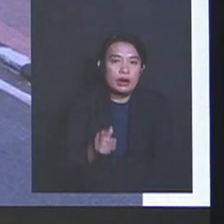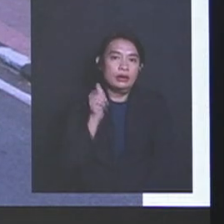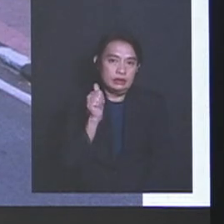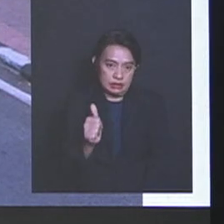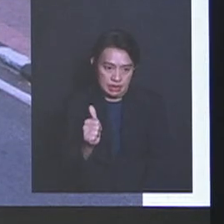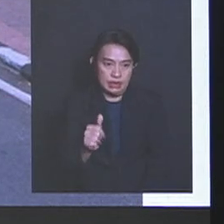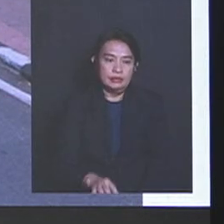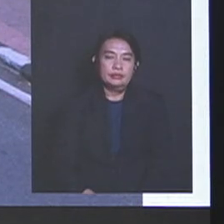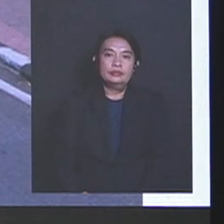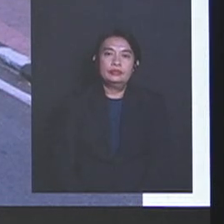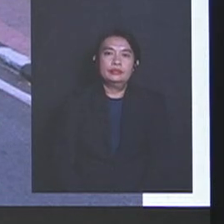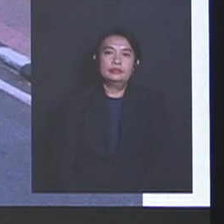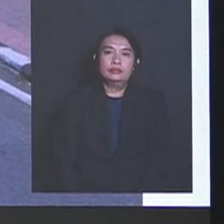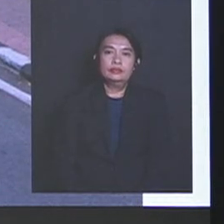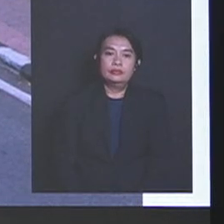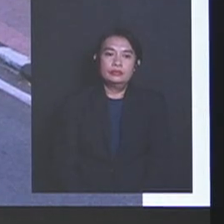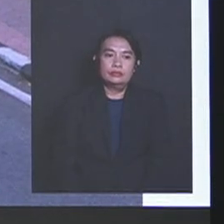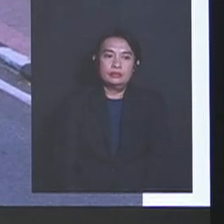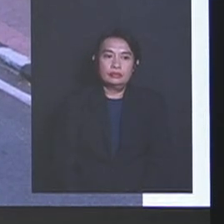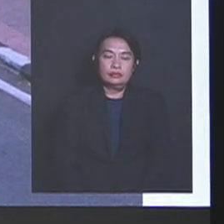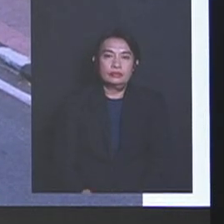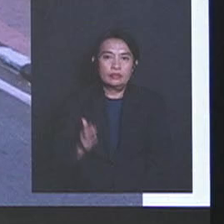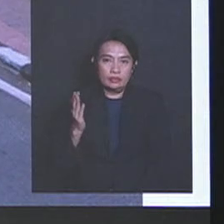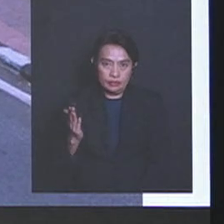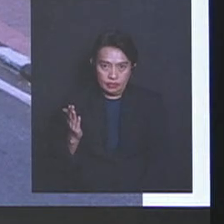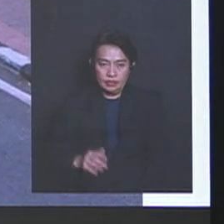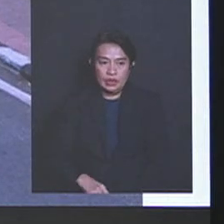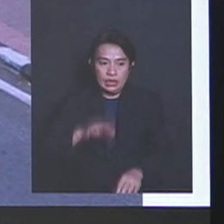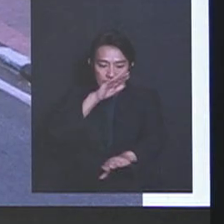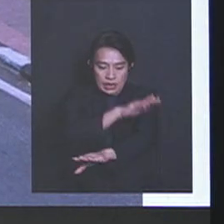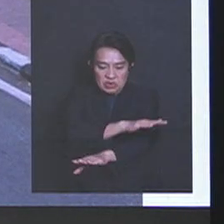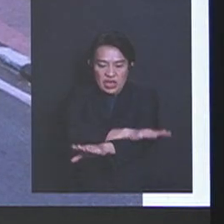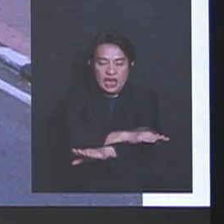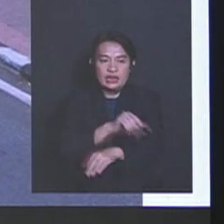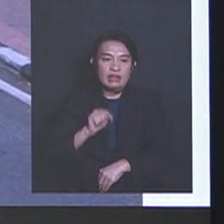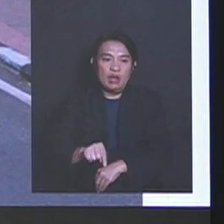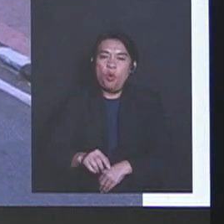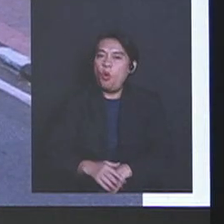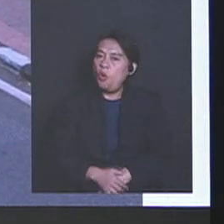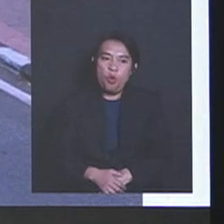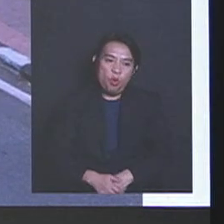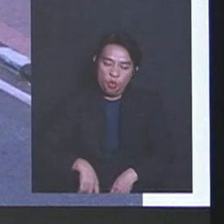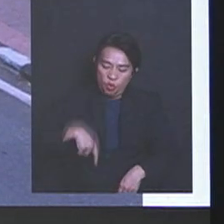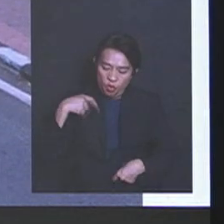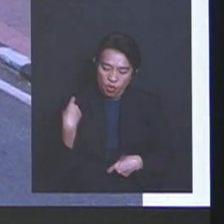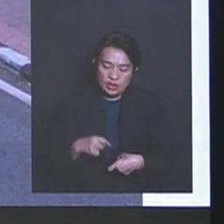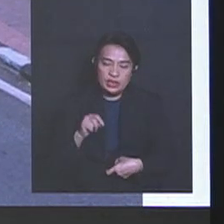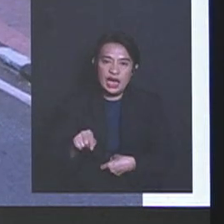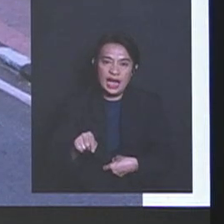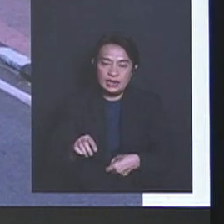you can see, it's very hard to walk to the middle of the area that we want people to